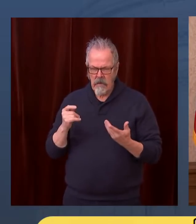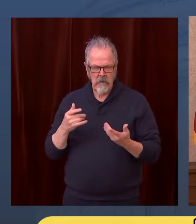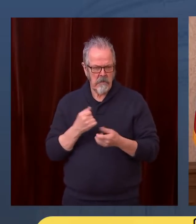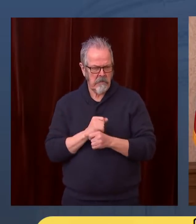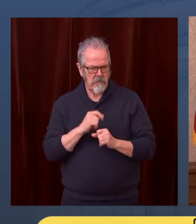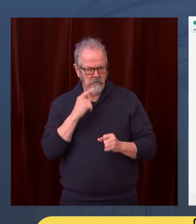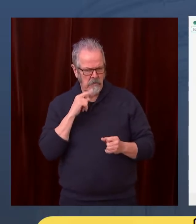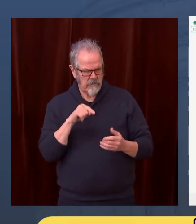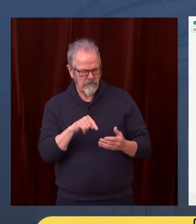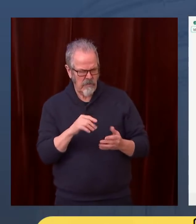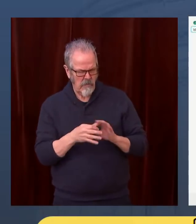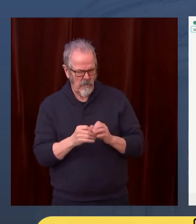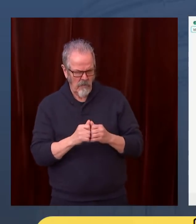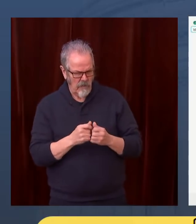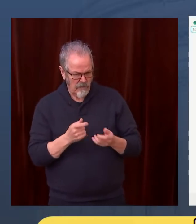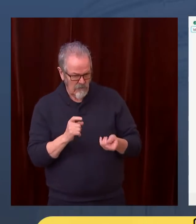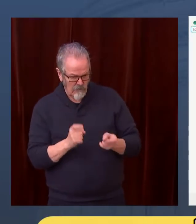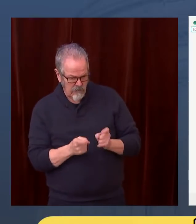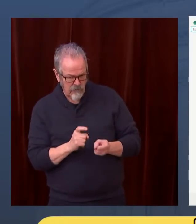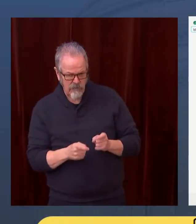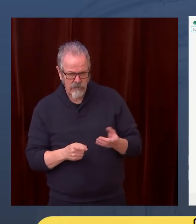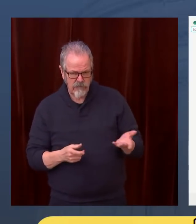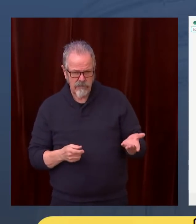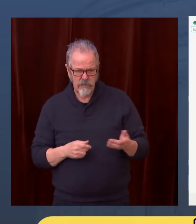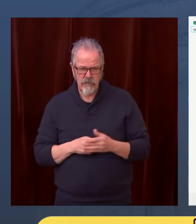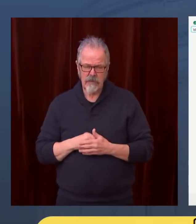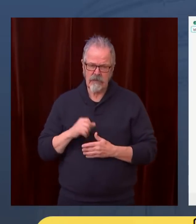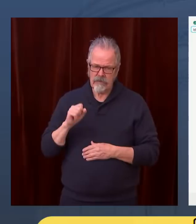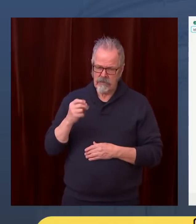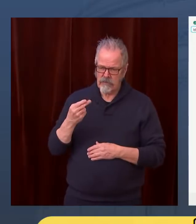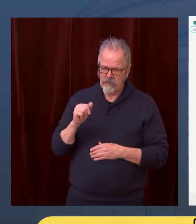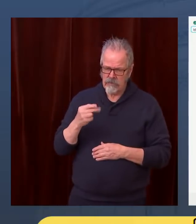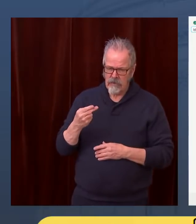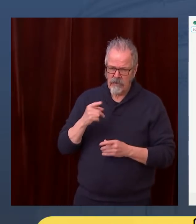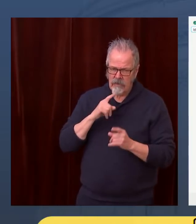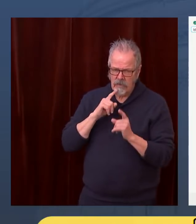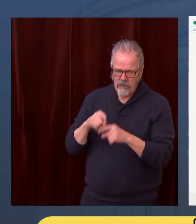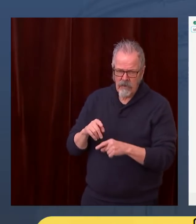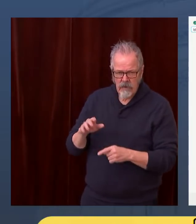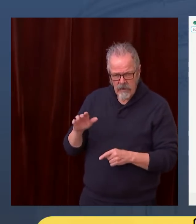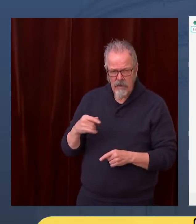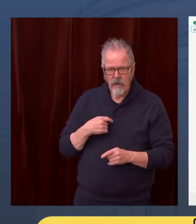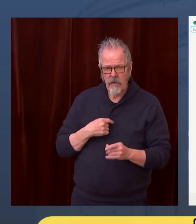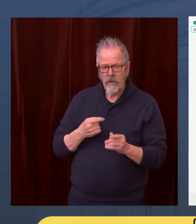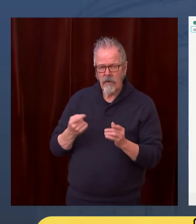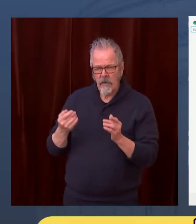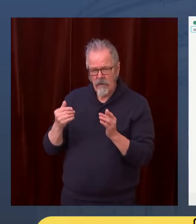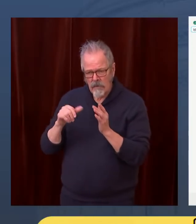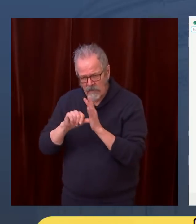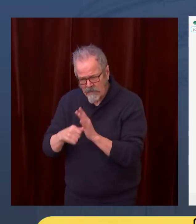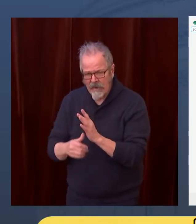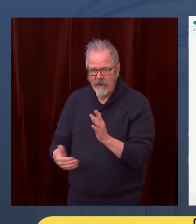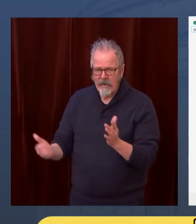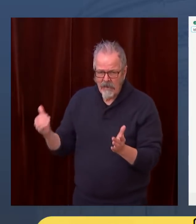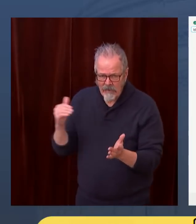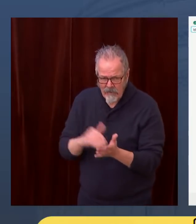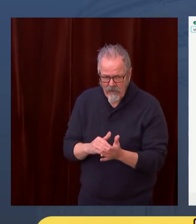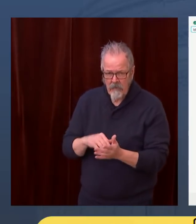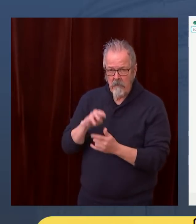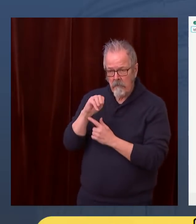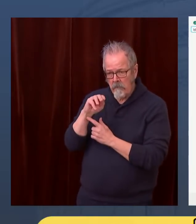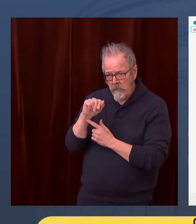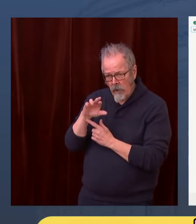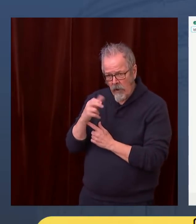I think, just to again reemphasize that what we're talking about for March